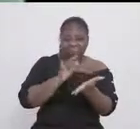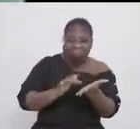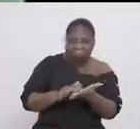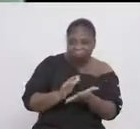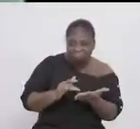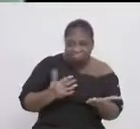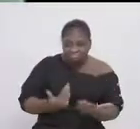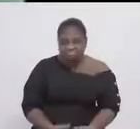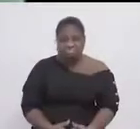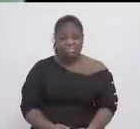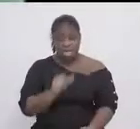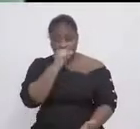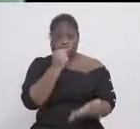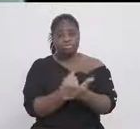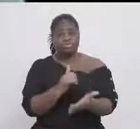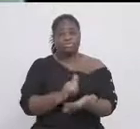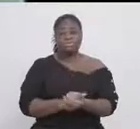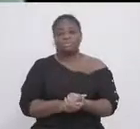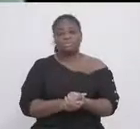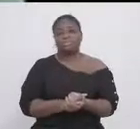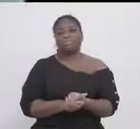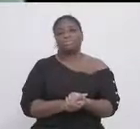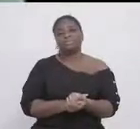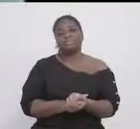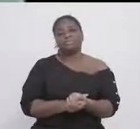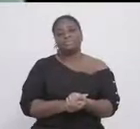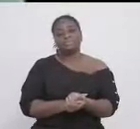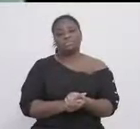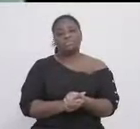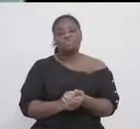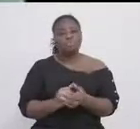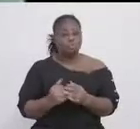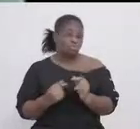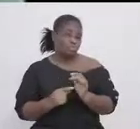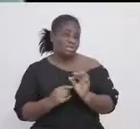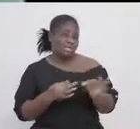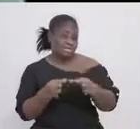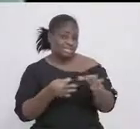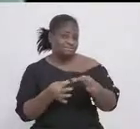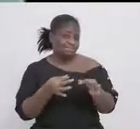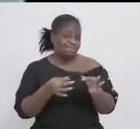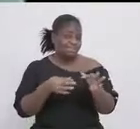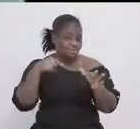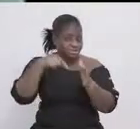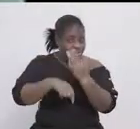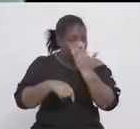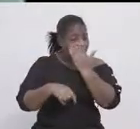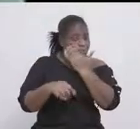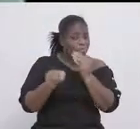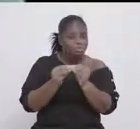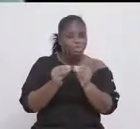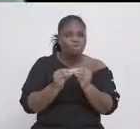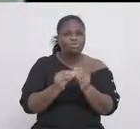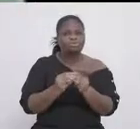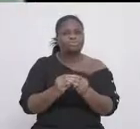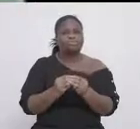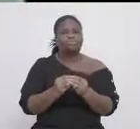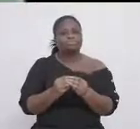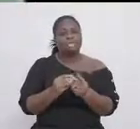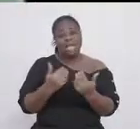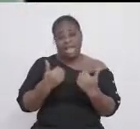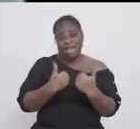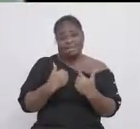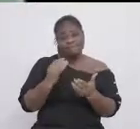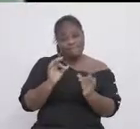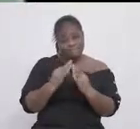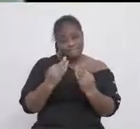I'm sure that Tina will throw more light on it. And like we all learn, I have a son who